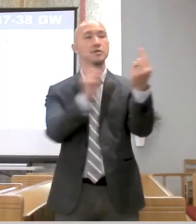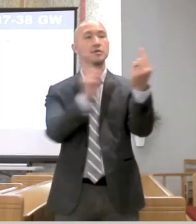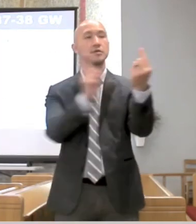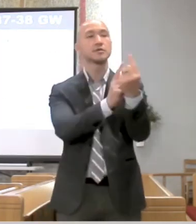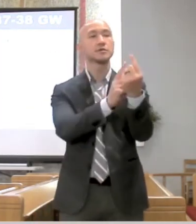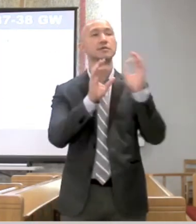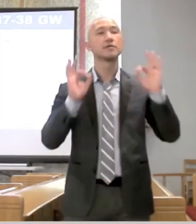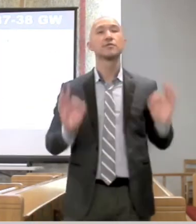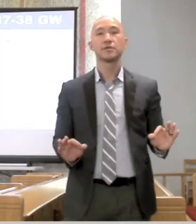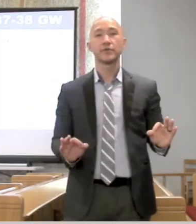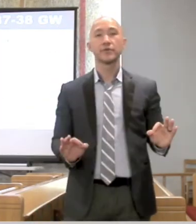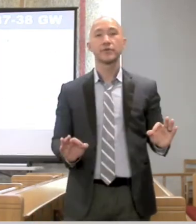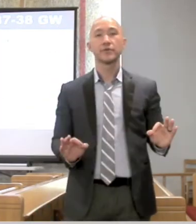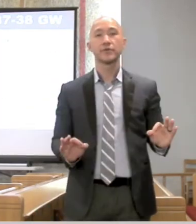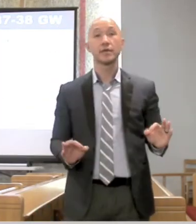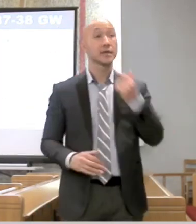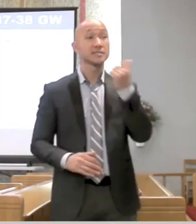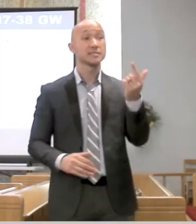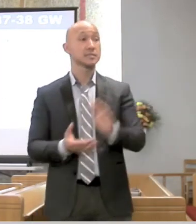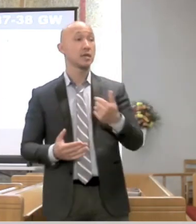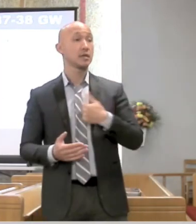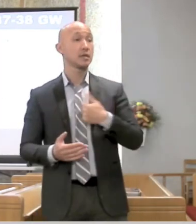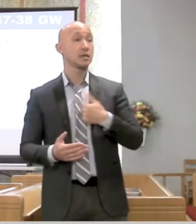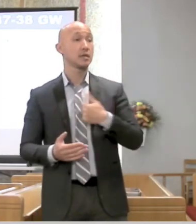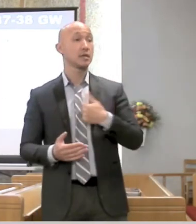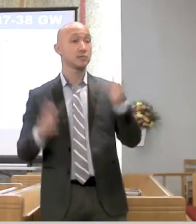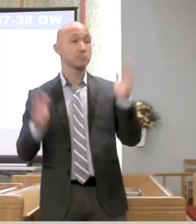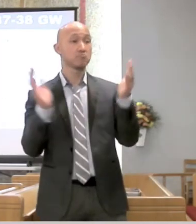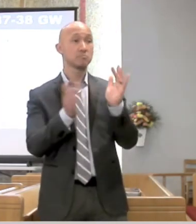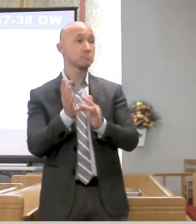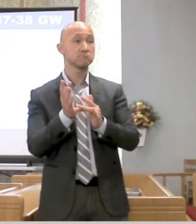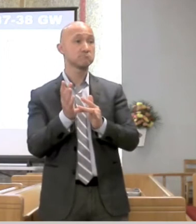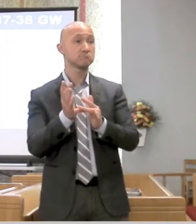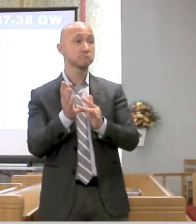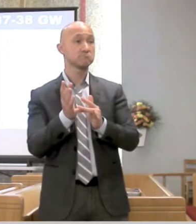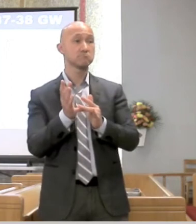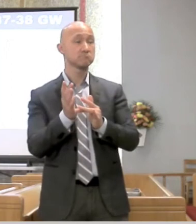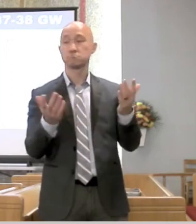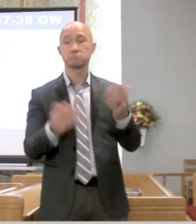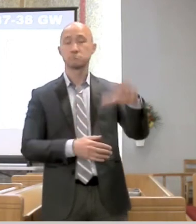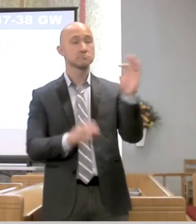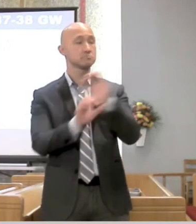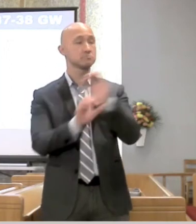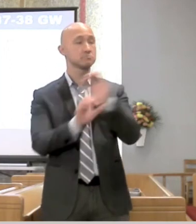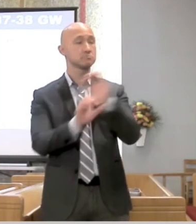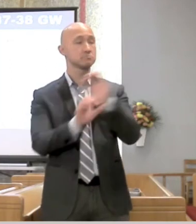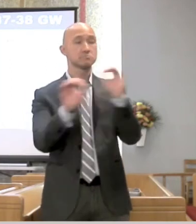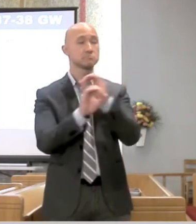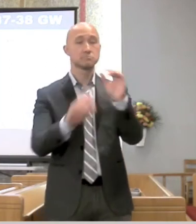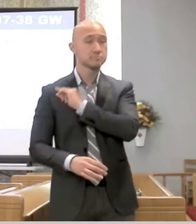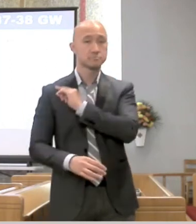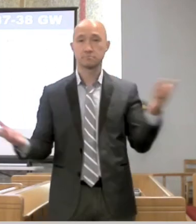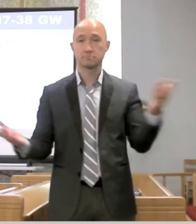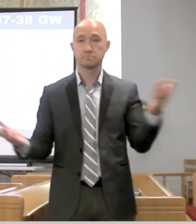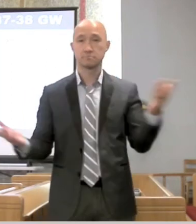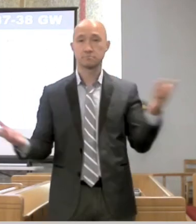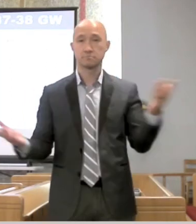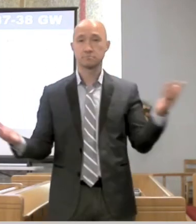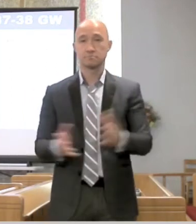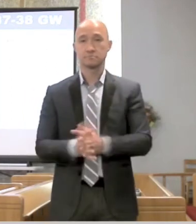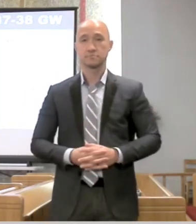he's trying to help Jesus. It seems like he's trying to get to the bottom of this whole ordeal with the Jews and